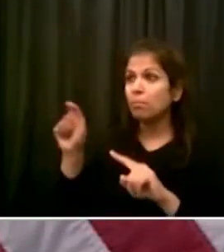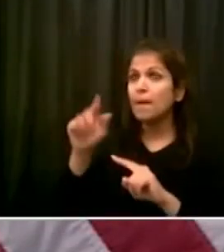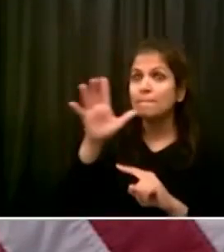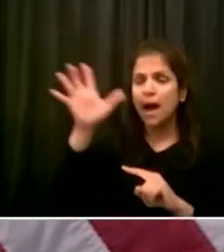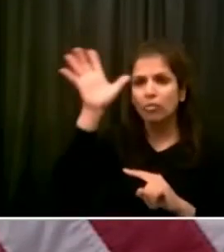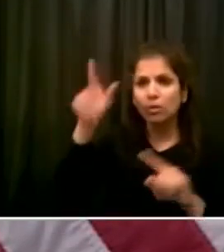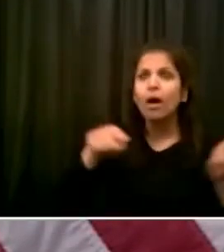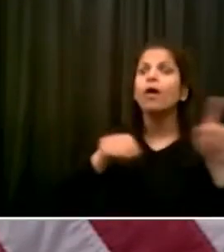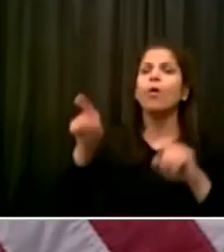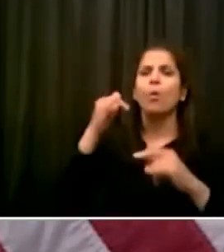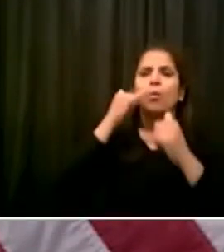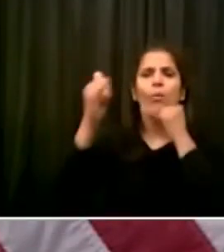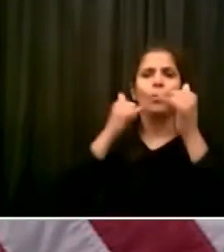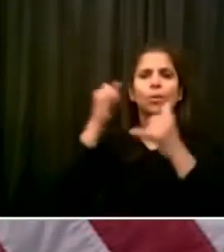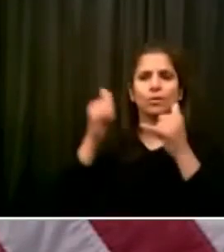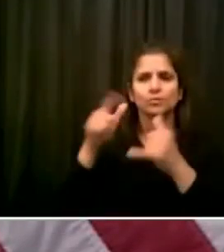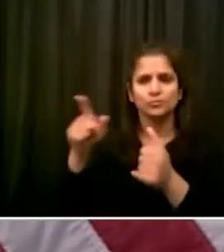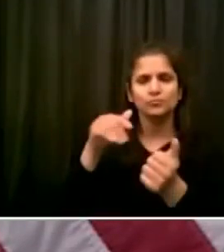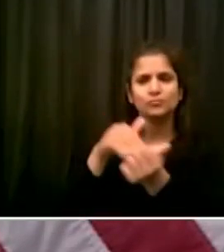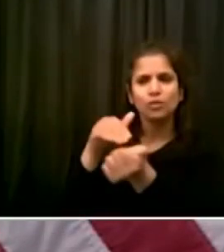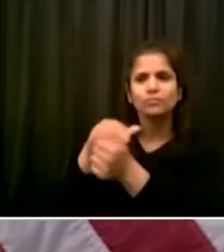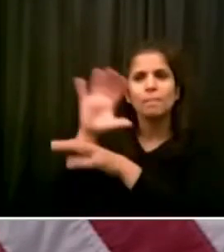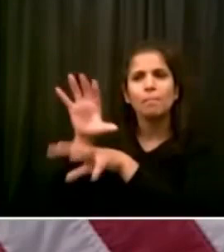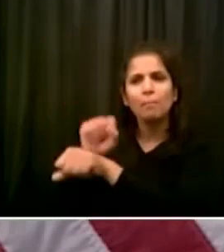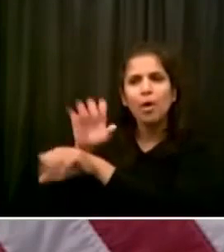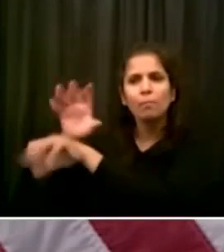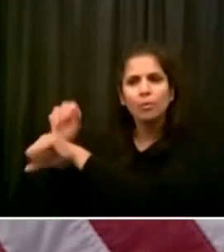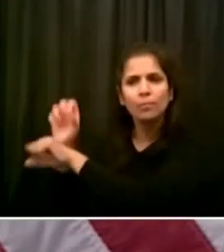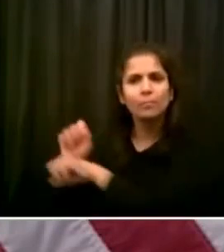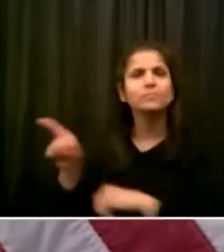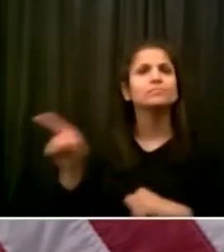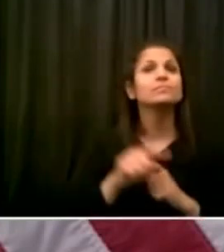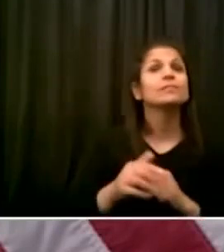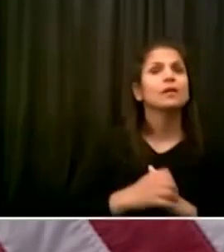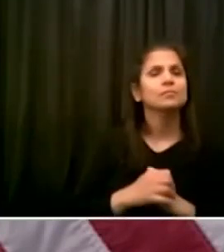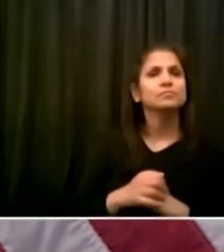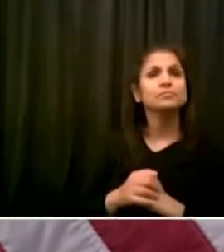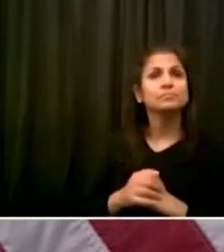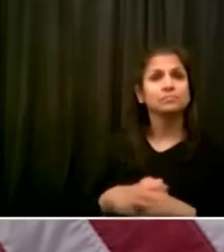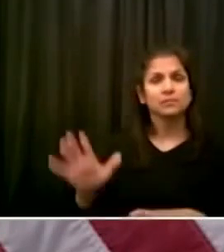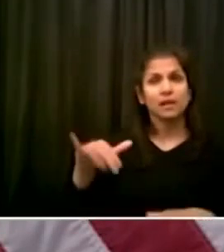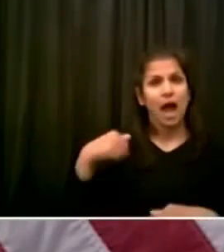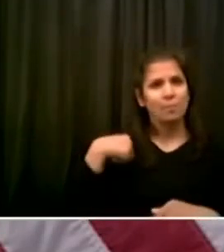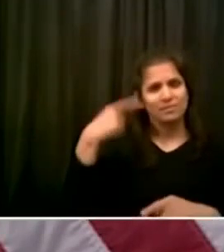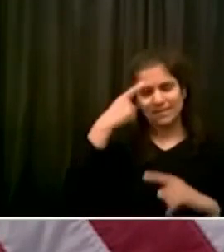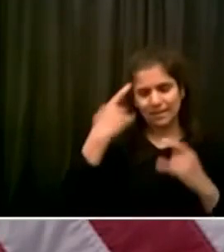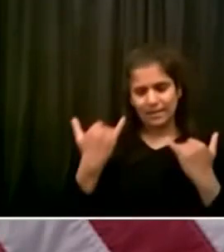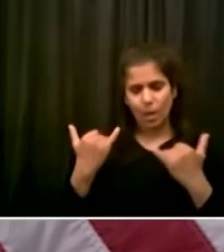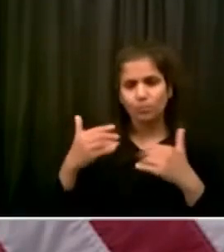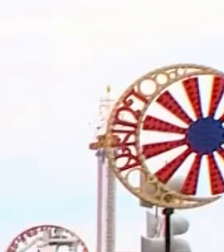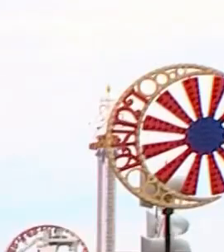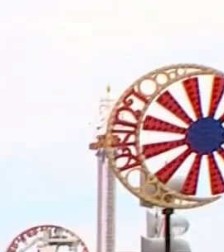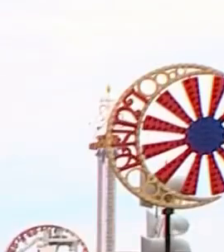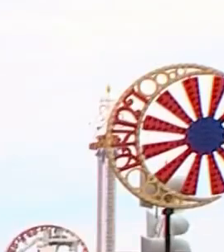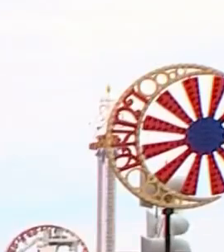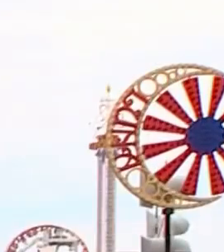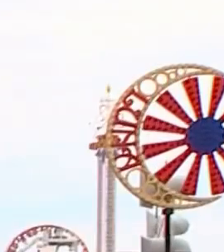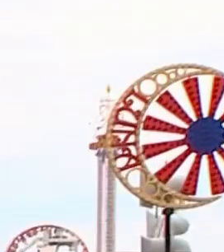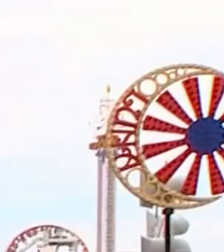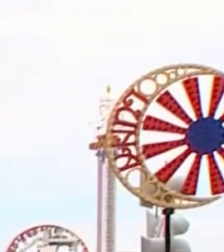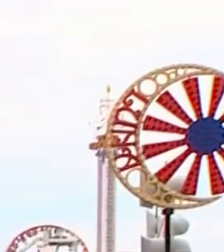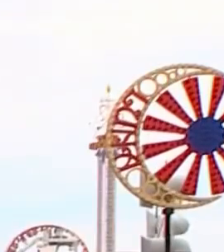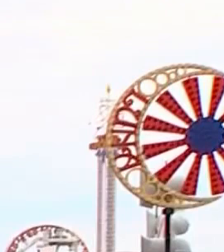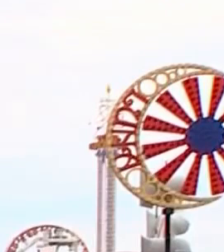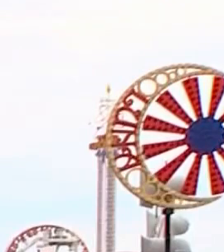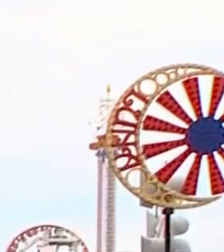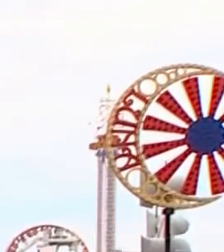naturally, you know, growing into what is allowed, and that even many things that were allowed, people were not doing. What no one is